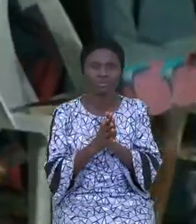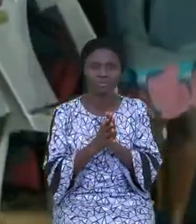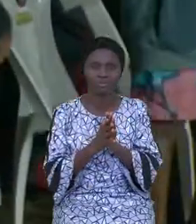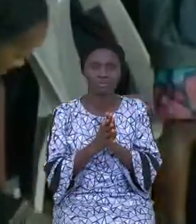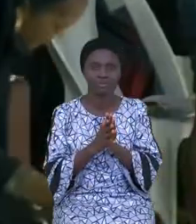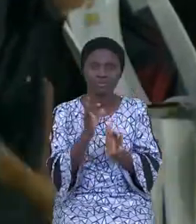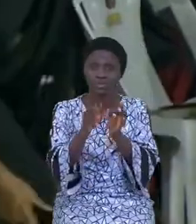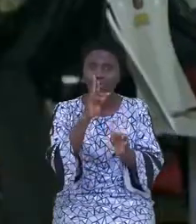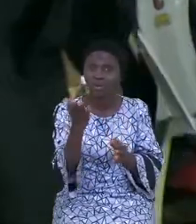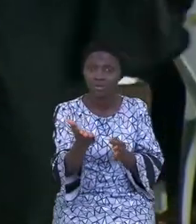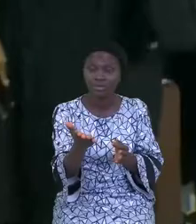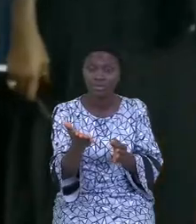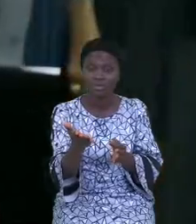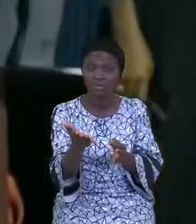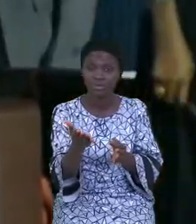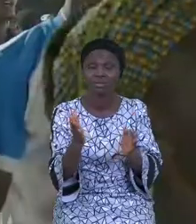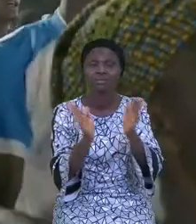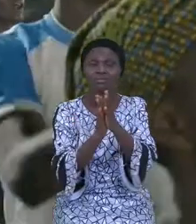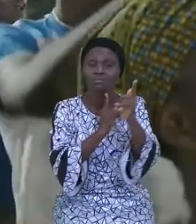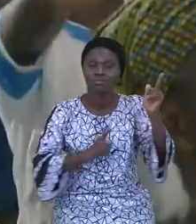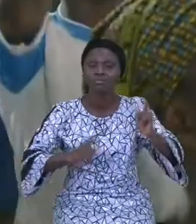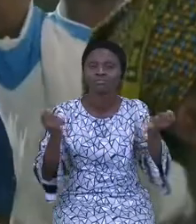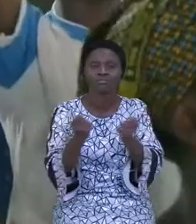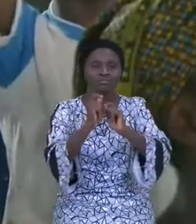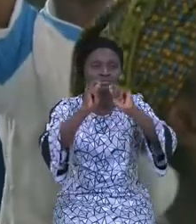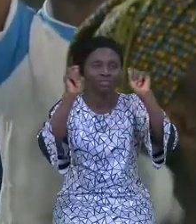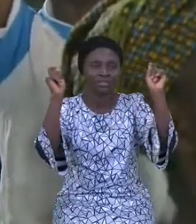If you are there, I said, praise the Lord.